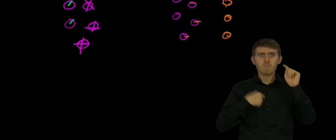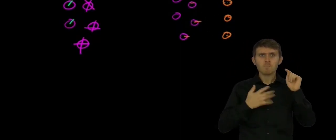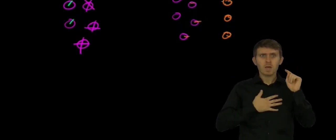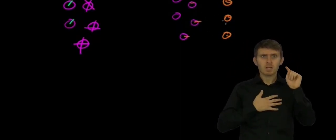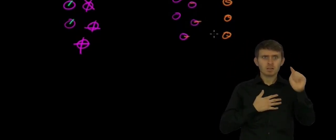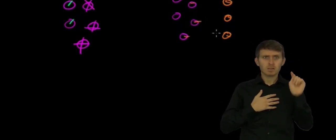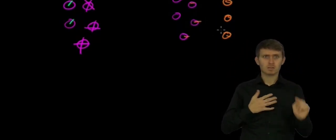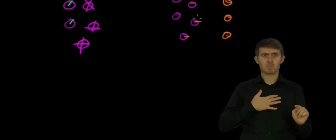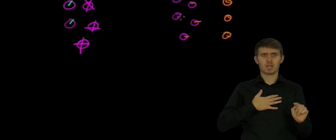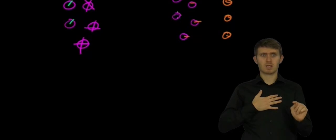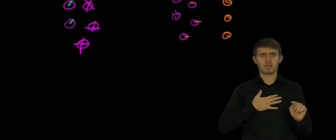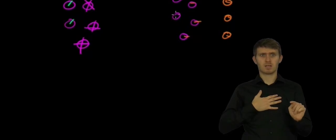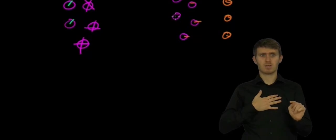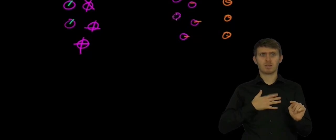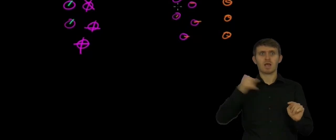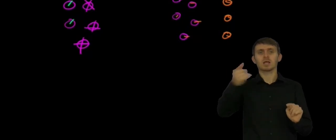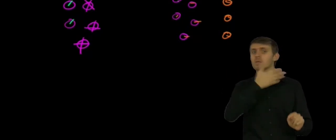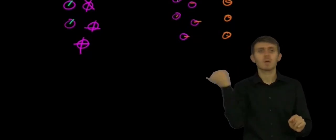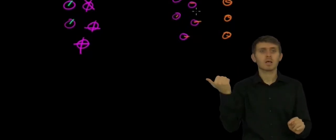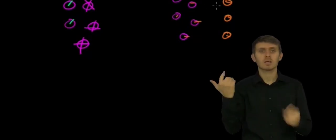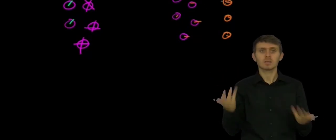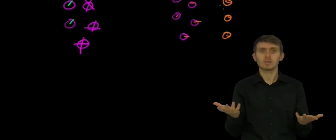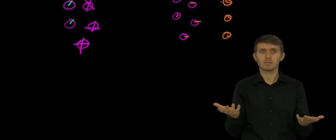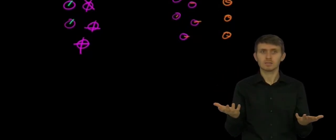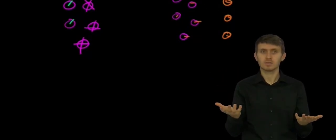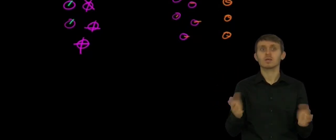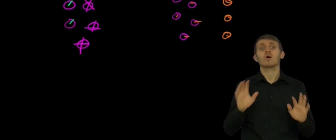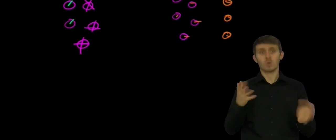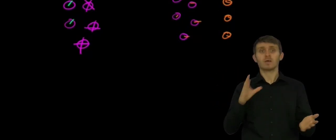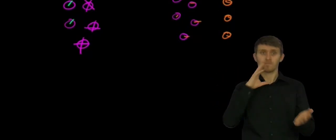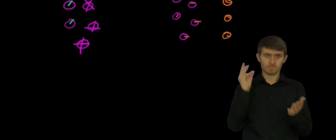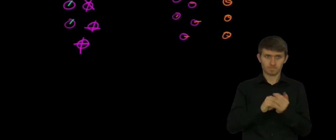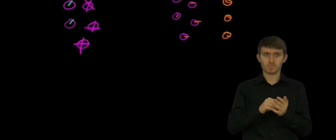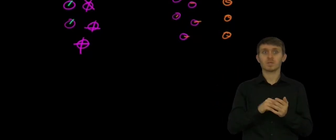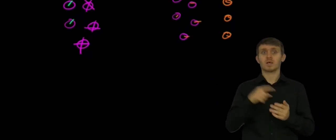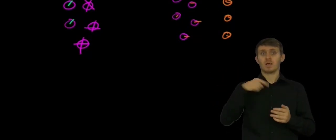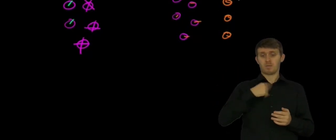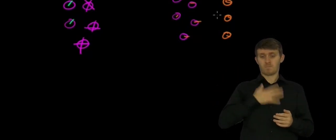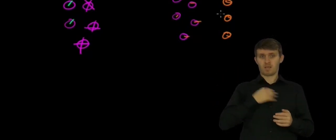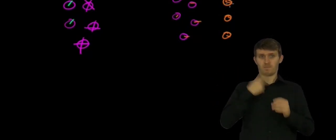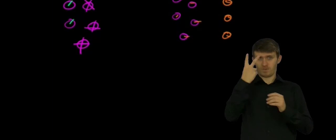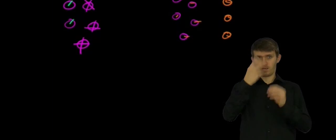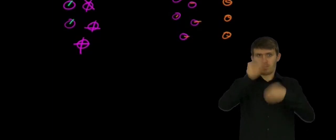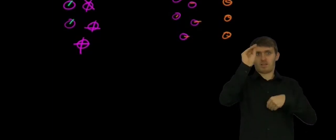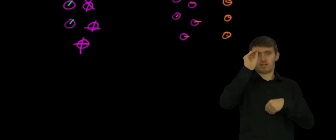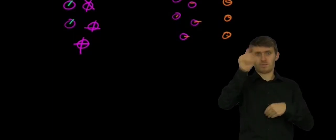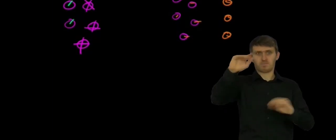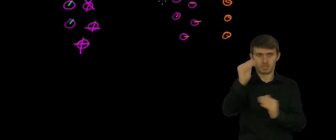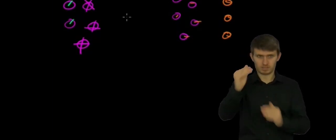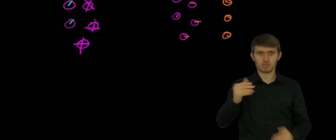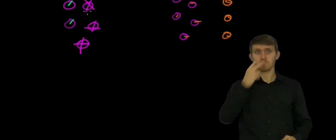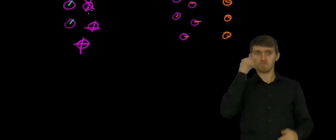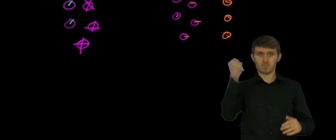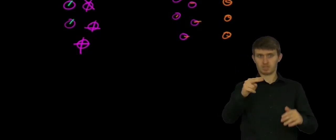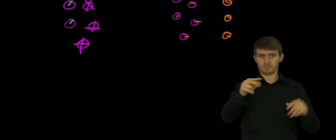there. We both have one berry there. But I've got 1, 2 berries that you don't have. So once again, I have 2 more berries than you have.